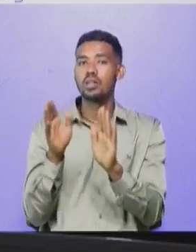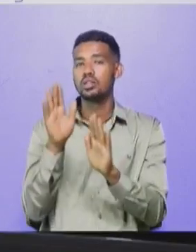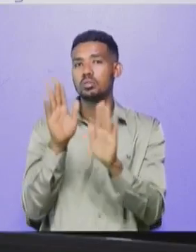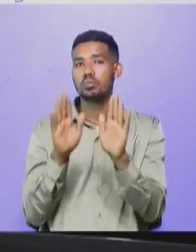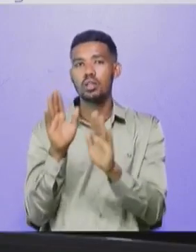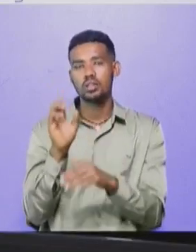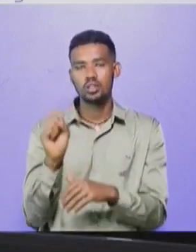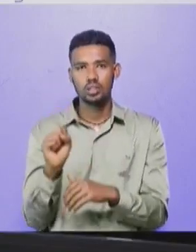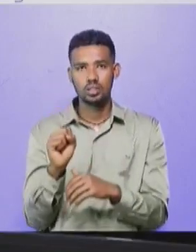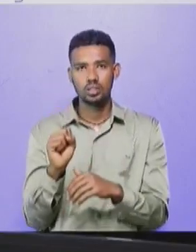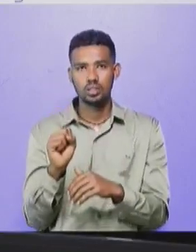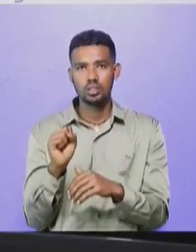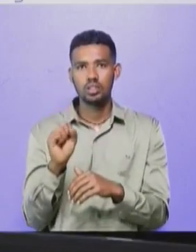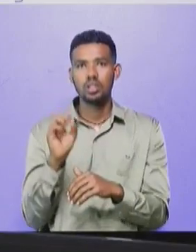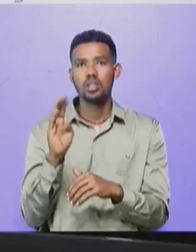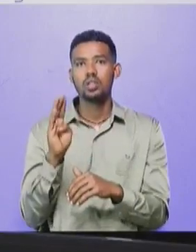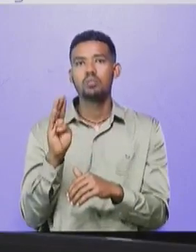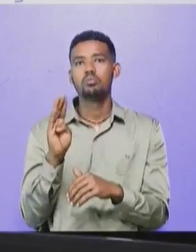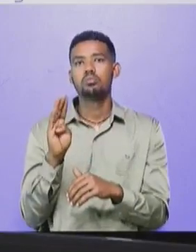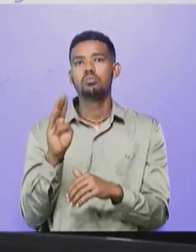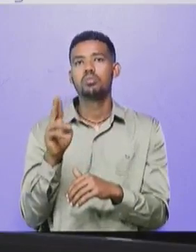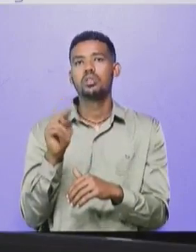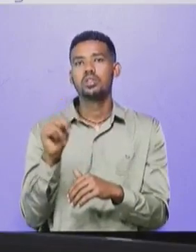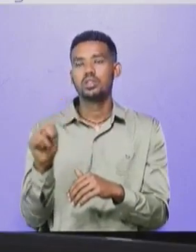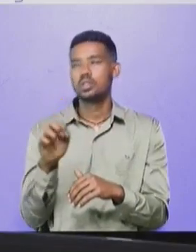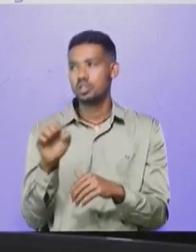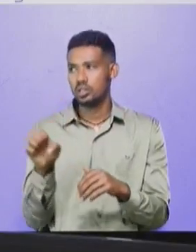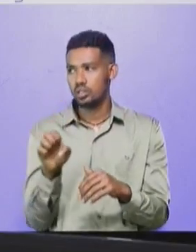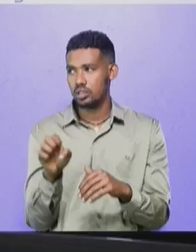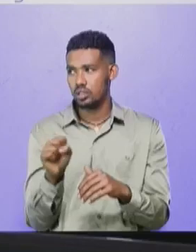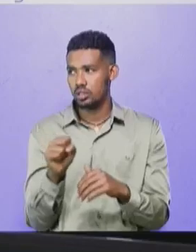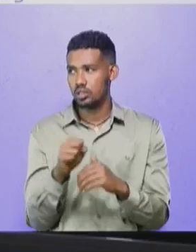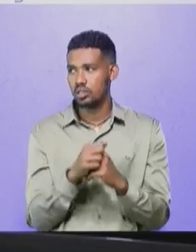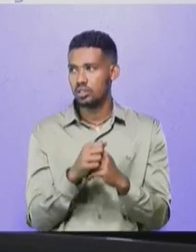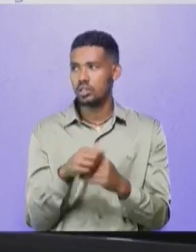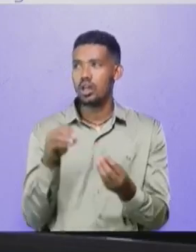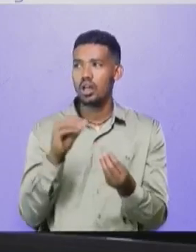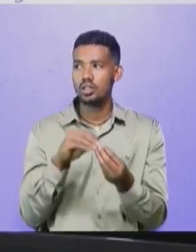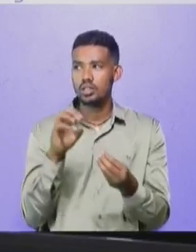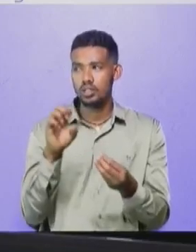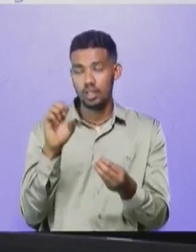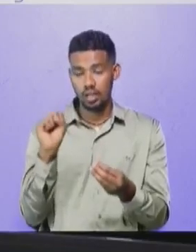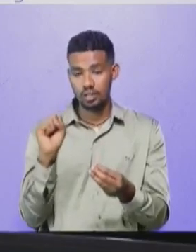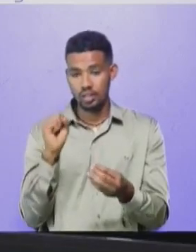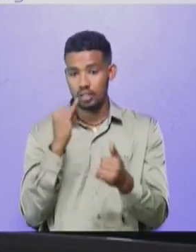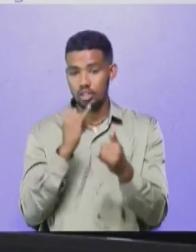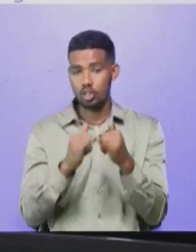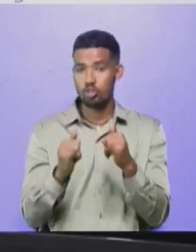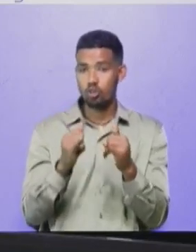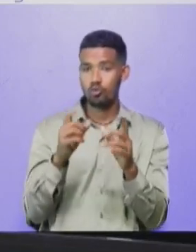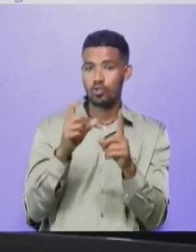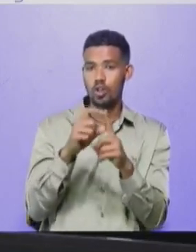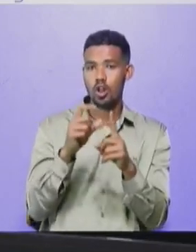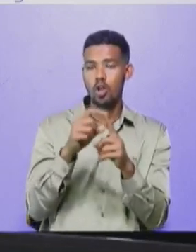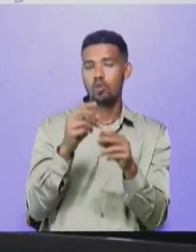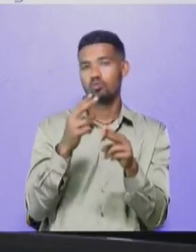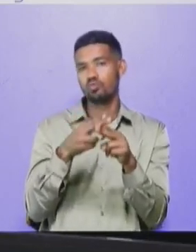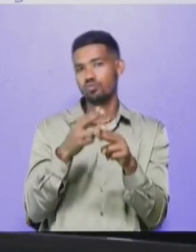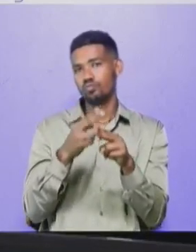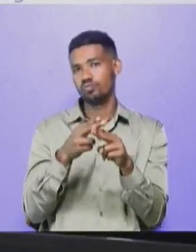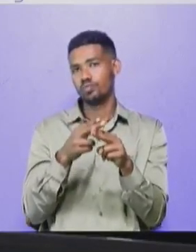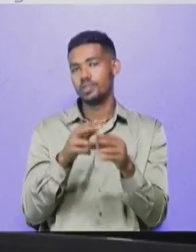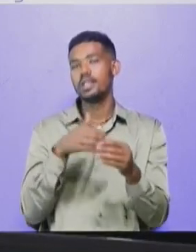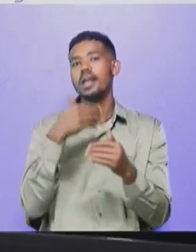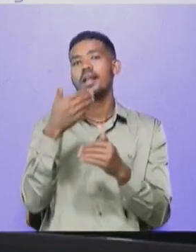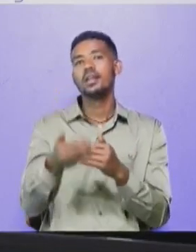buses, buzz, buzzes. Add ES at the end of the nouns. The next